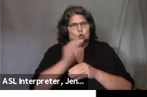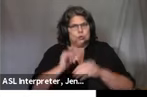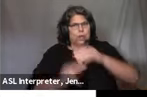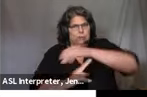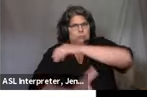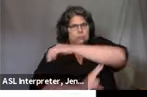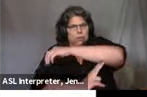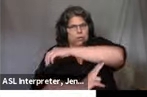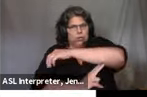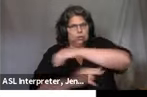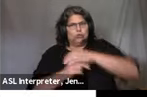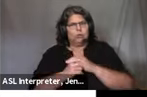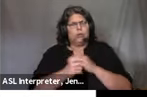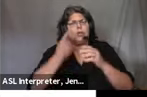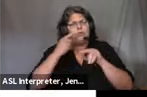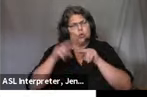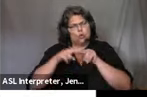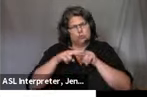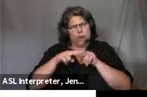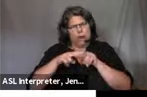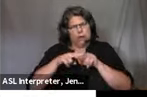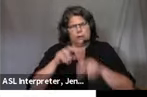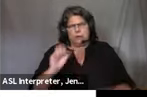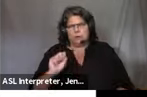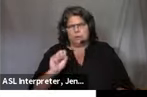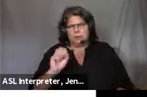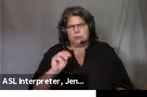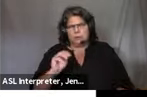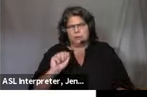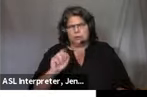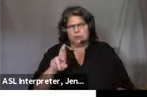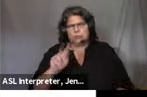be the smart station. And